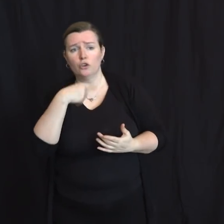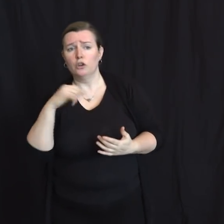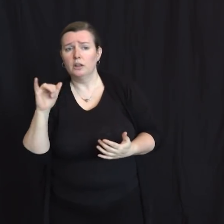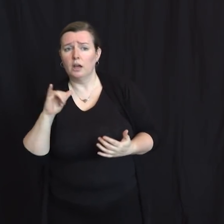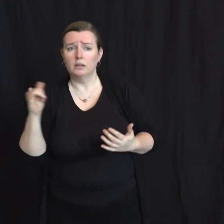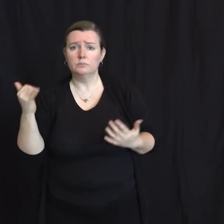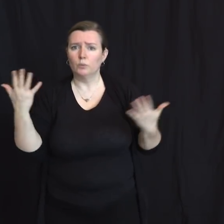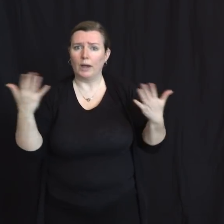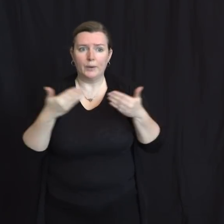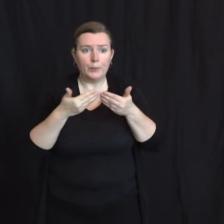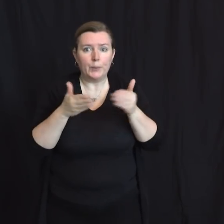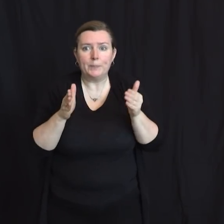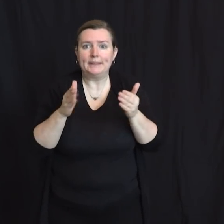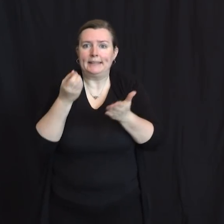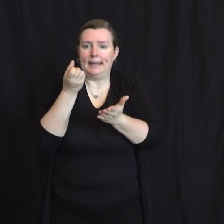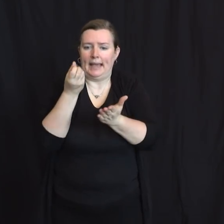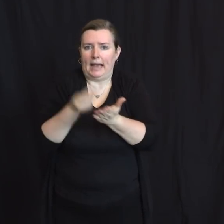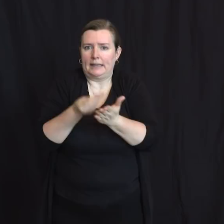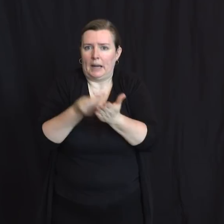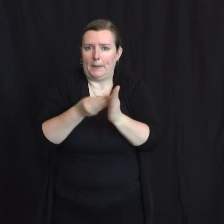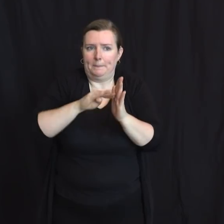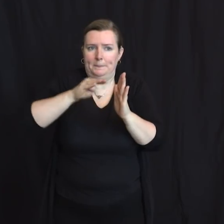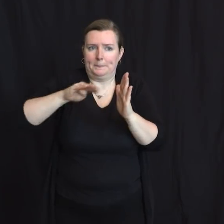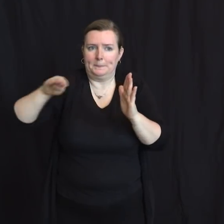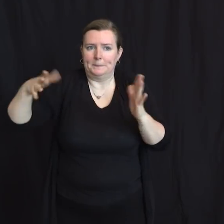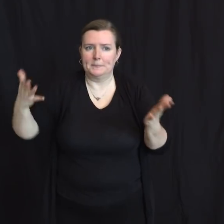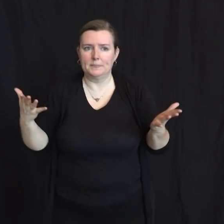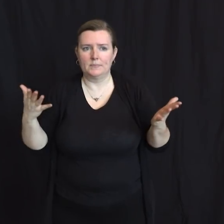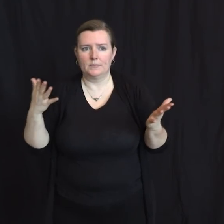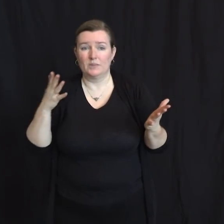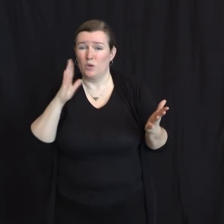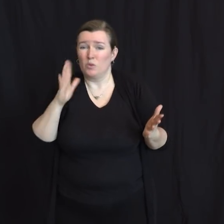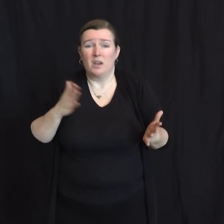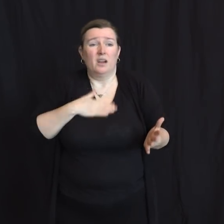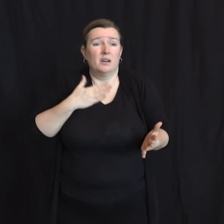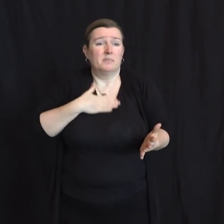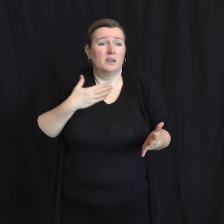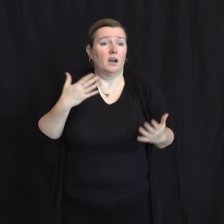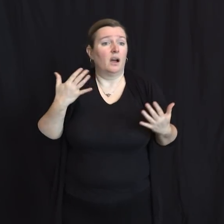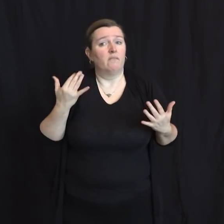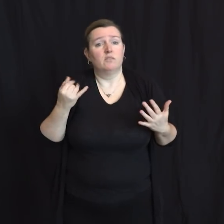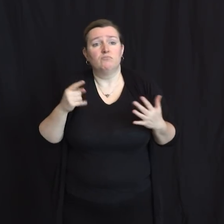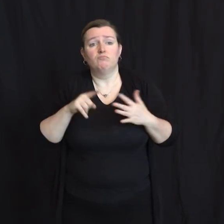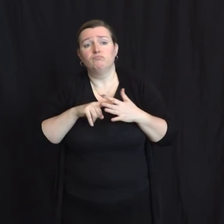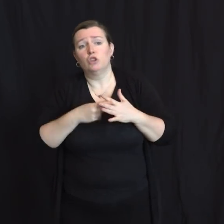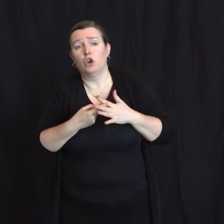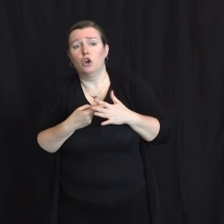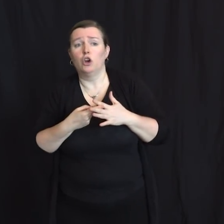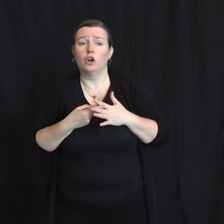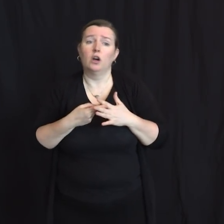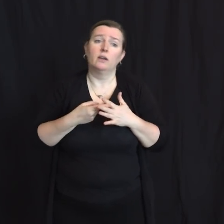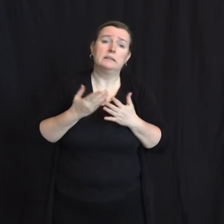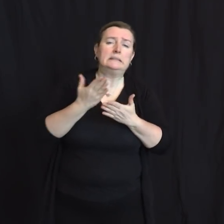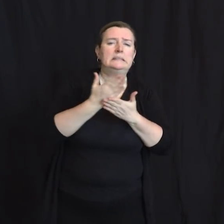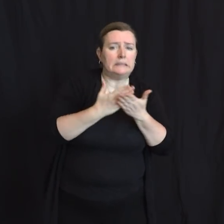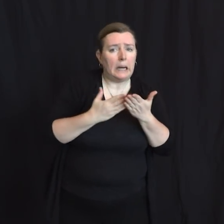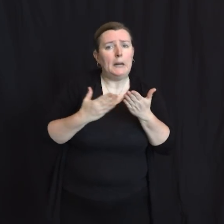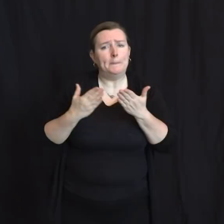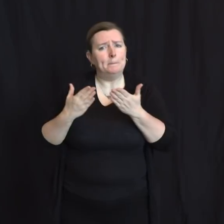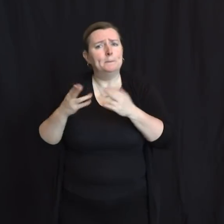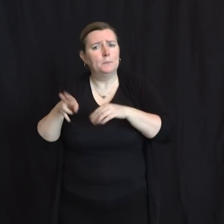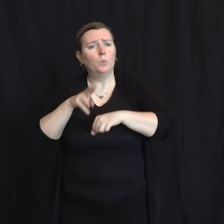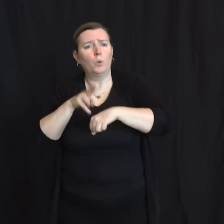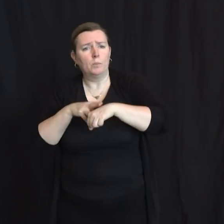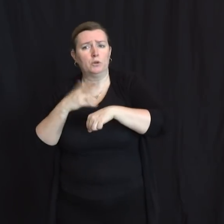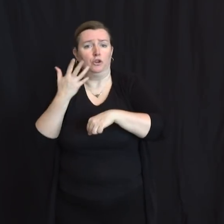be the happiest guy in New Jersey, maybe America, if we can have some semblance of normal on the Jersey Shore. And Memorial